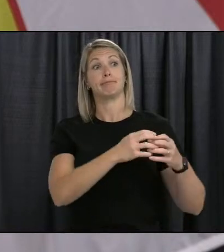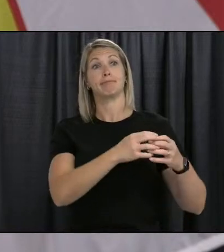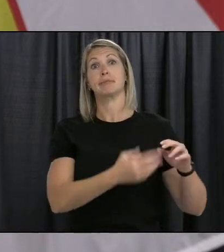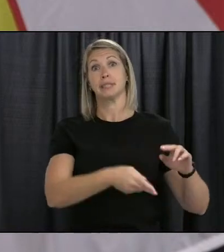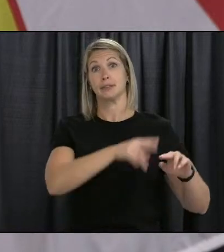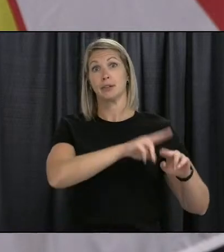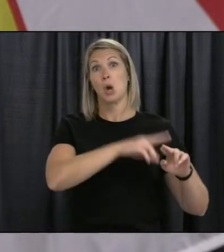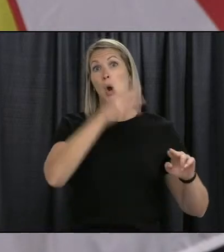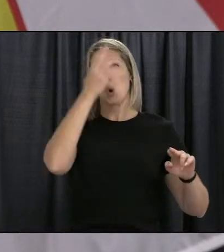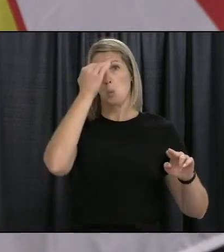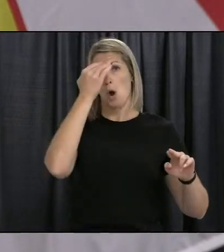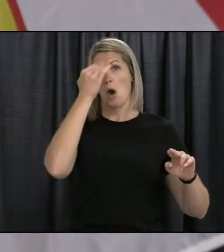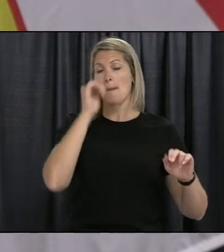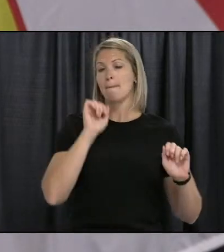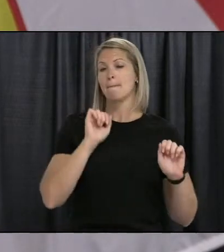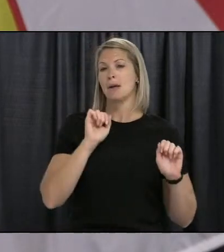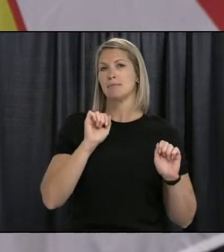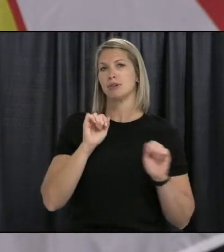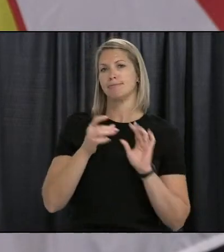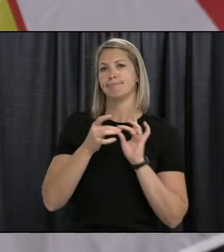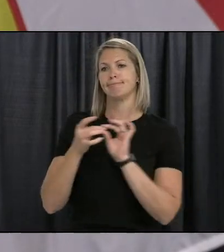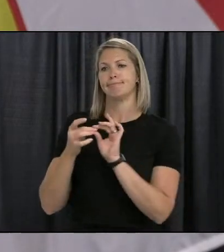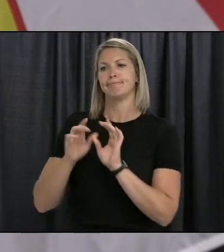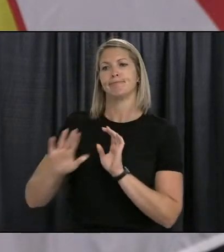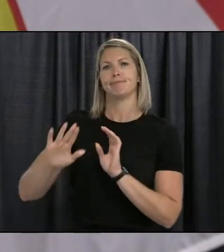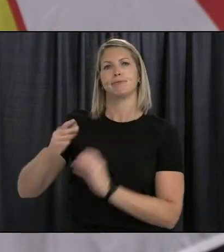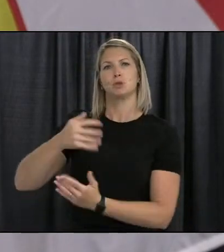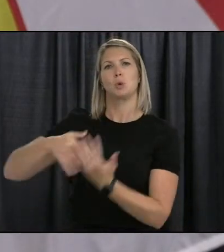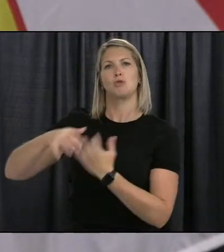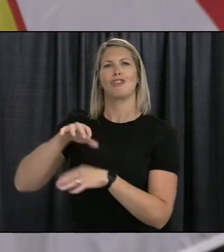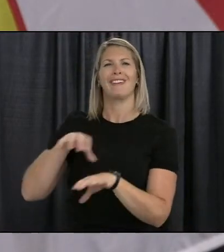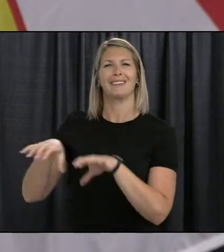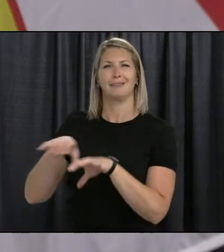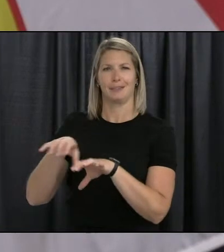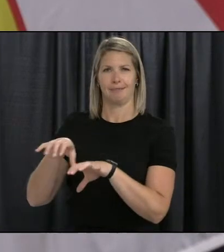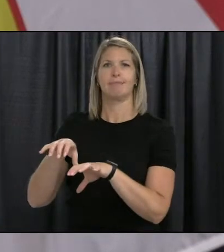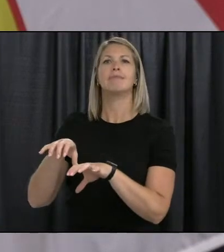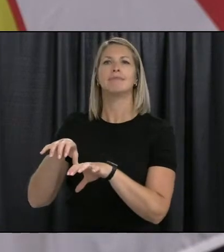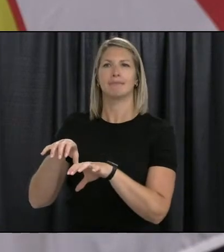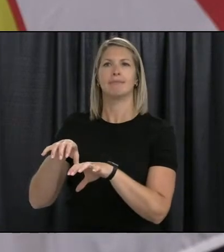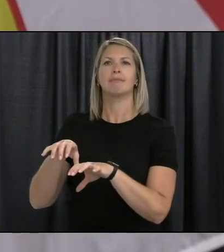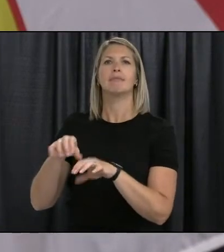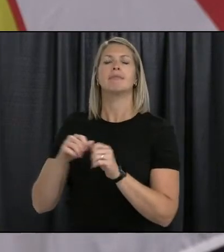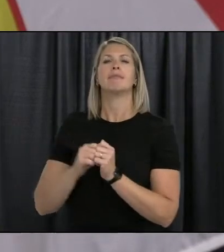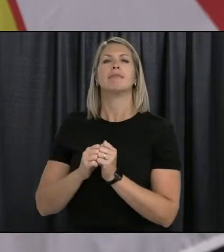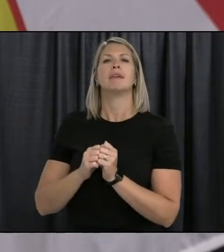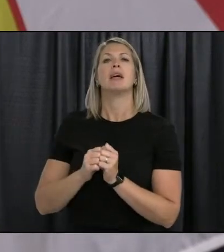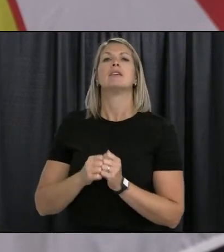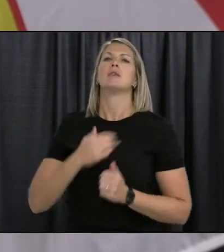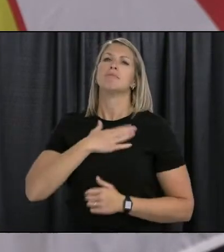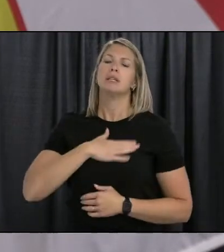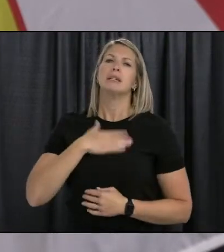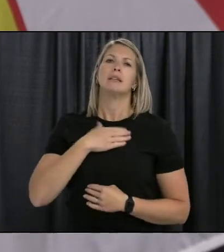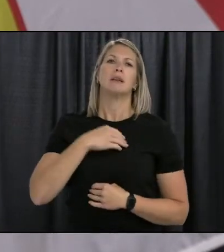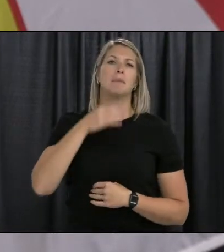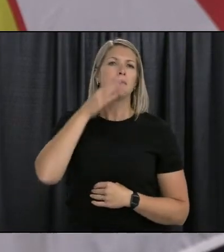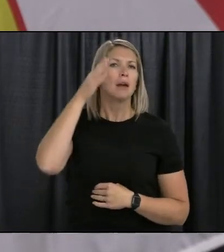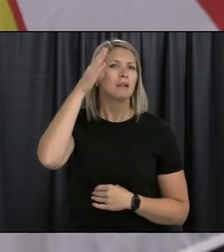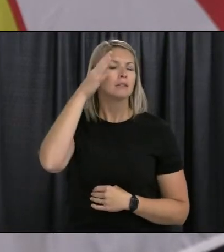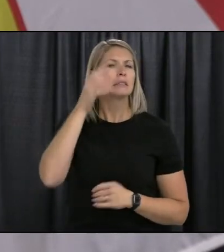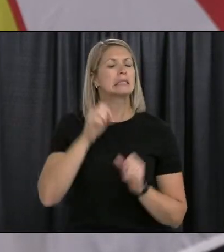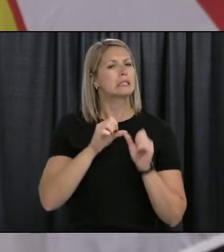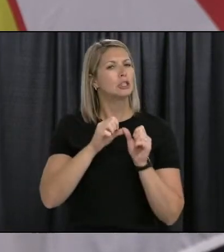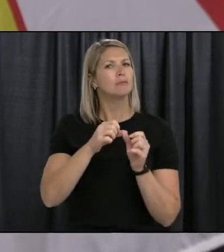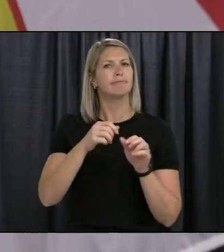As a parent or guardian, I encourage you to take opportunities when they arise to start the conversation with your young person about the harms associated with